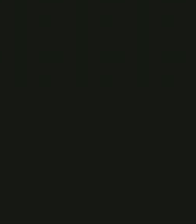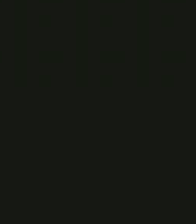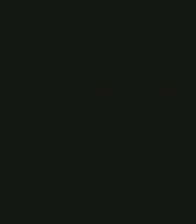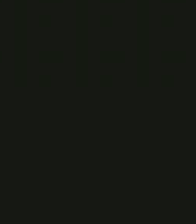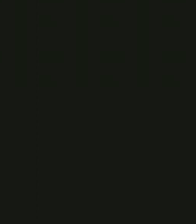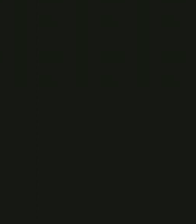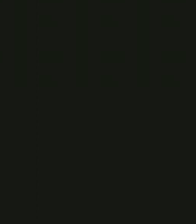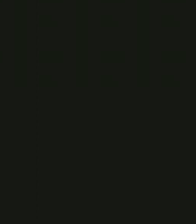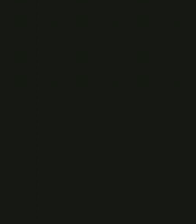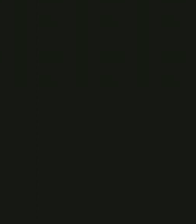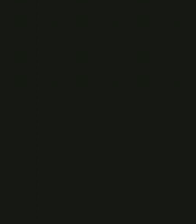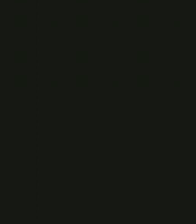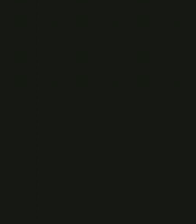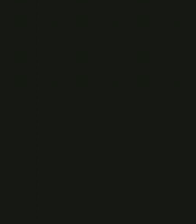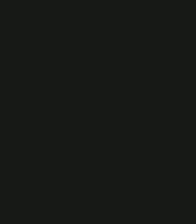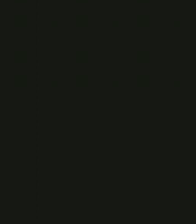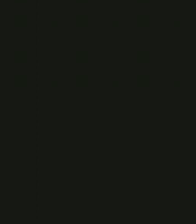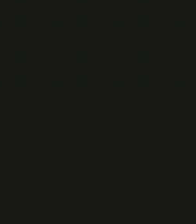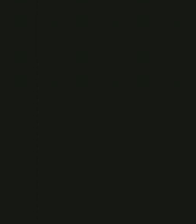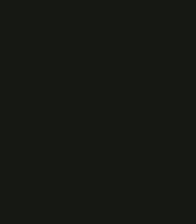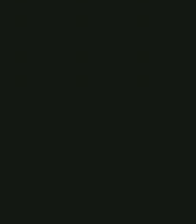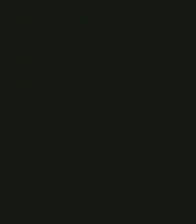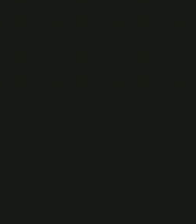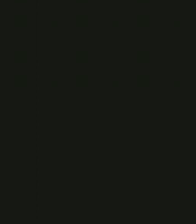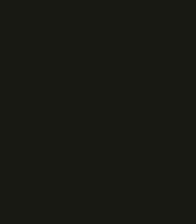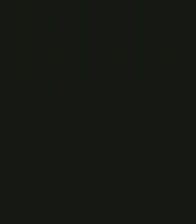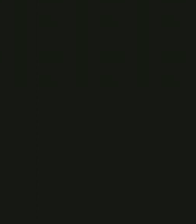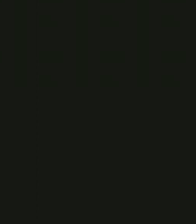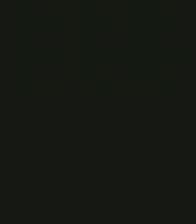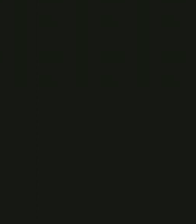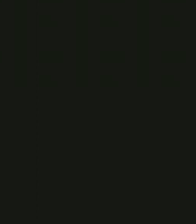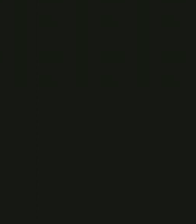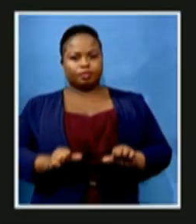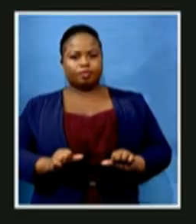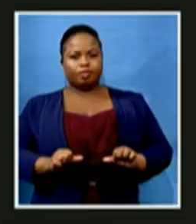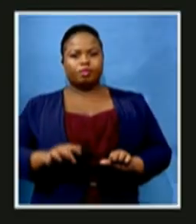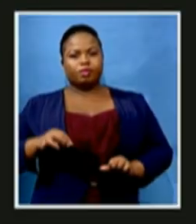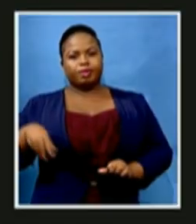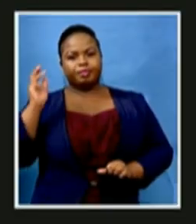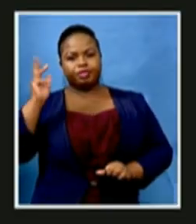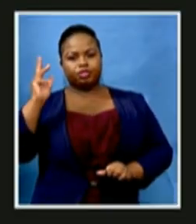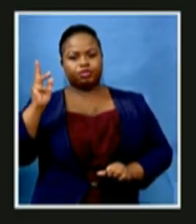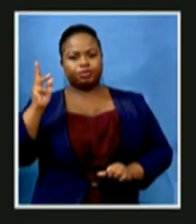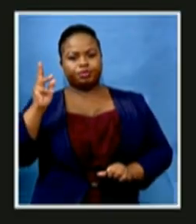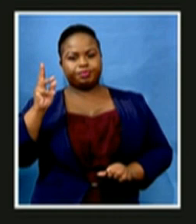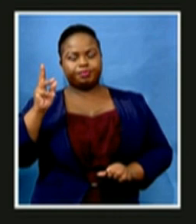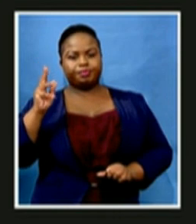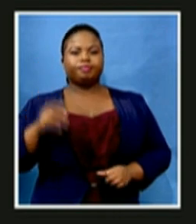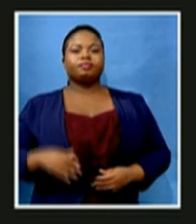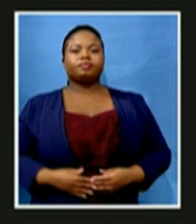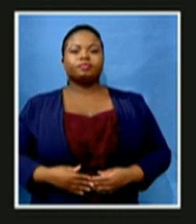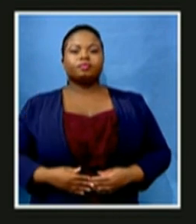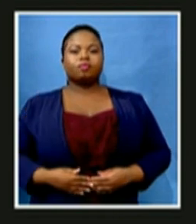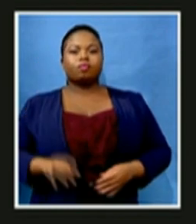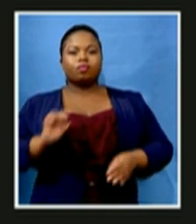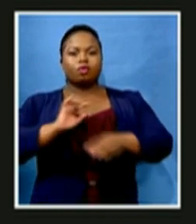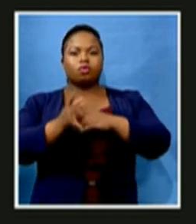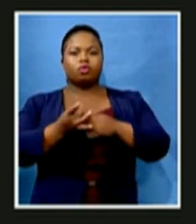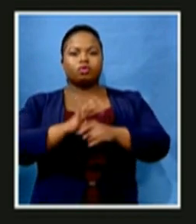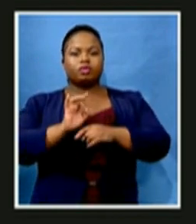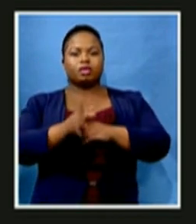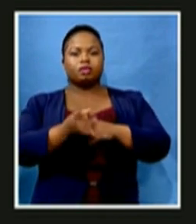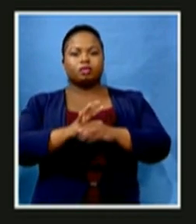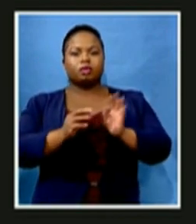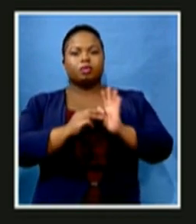We can then move to the next presentation, which is the consortium model from